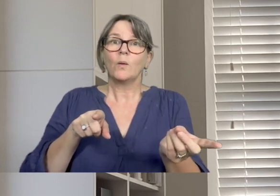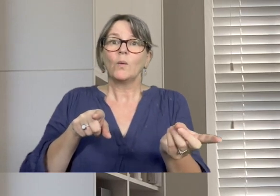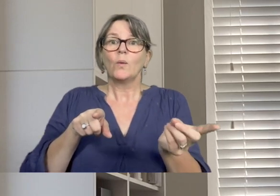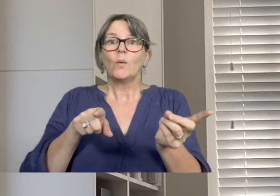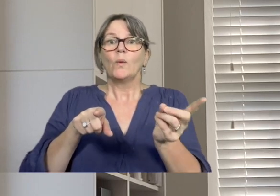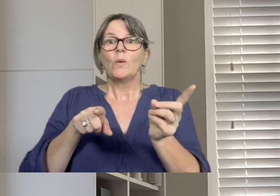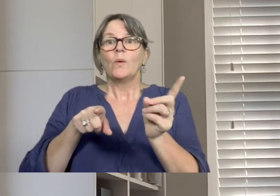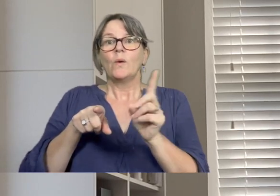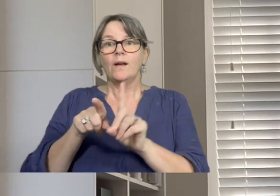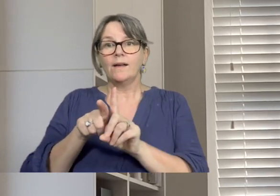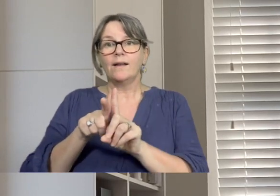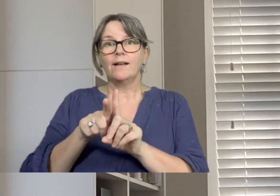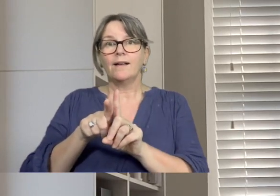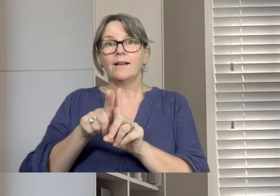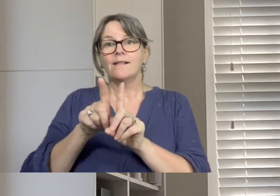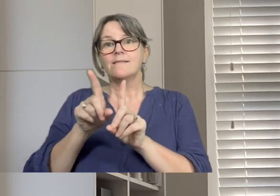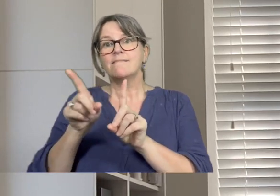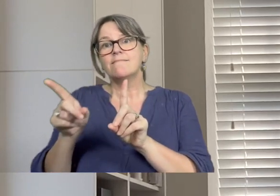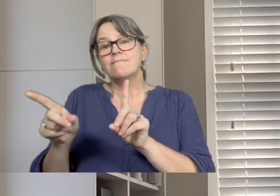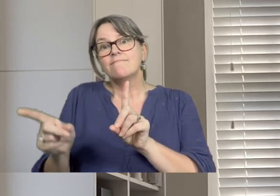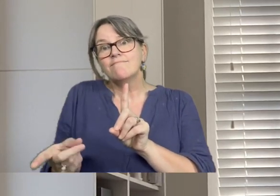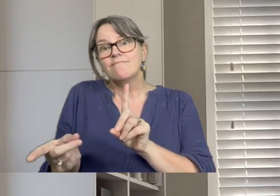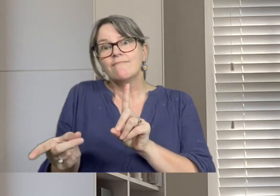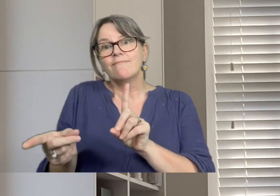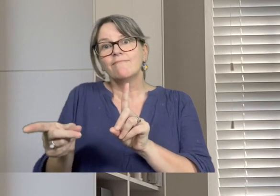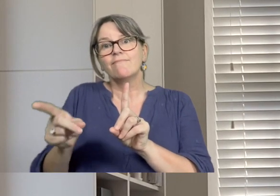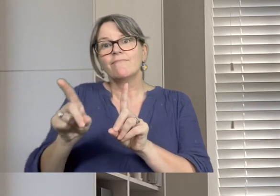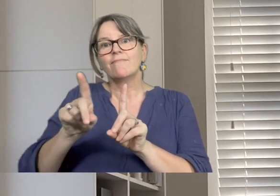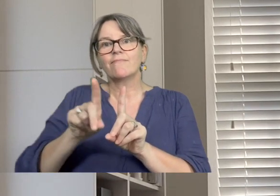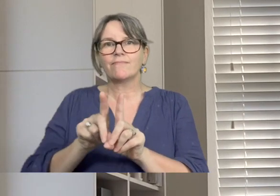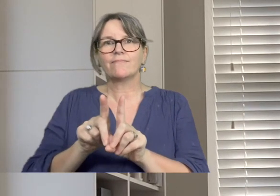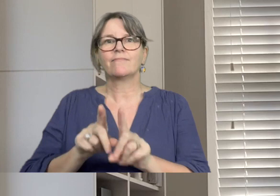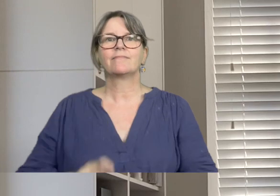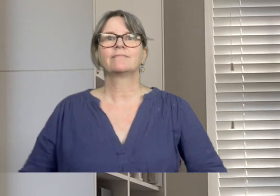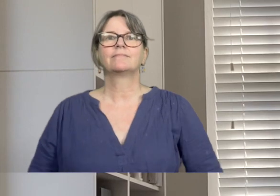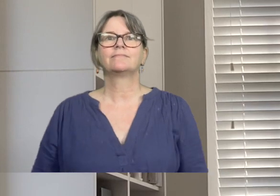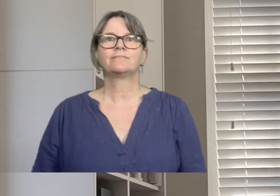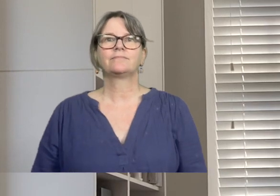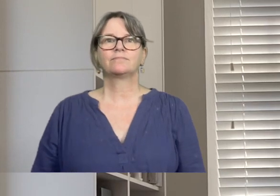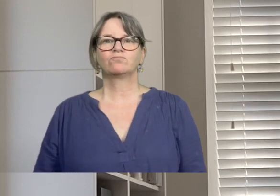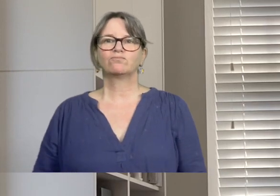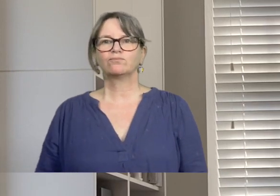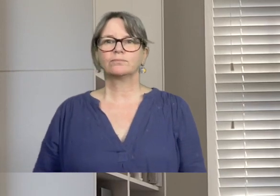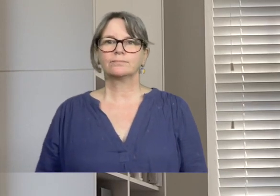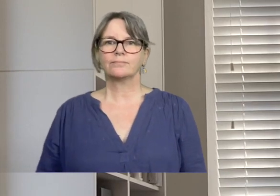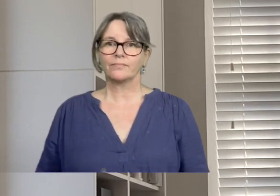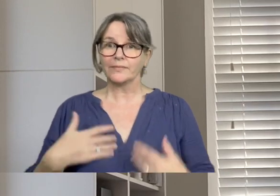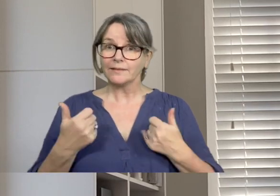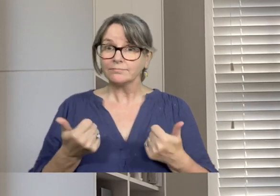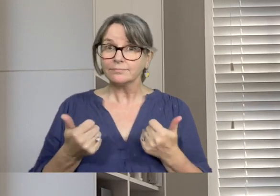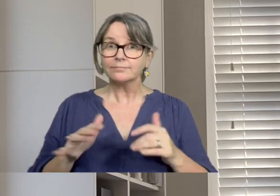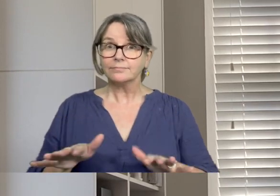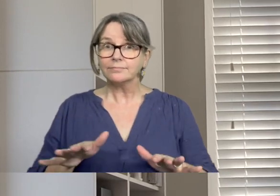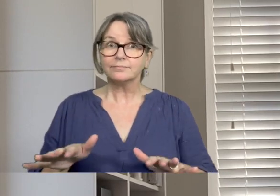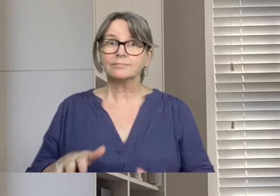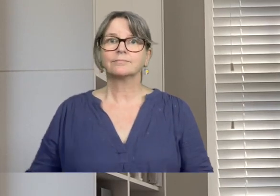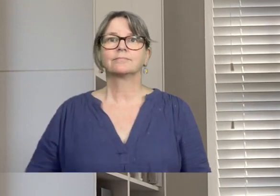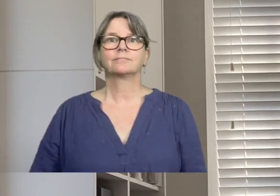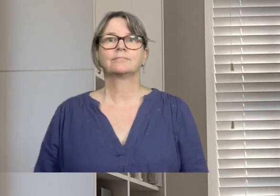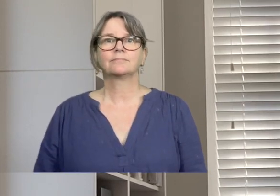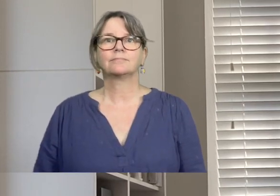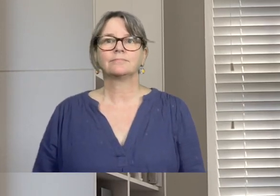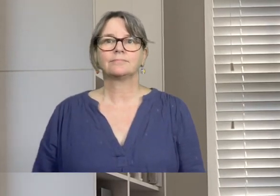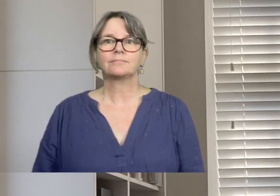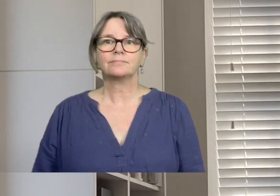want to take those stretches in your own time. Let the legs have a little wiggle and talk. We're going to do one leg circle, and if you've